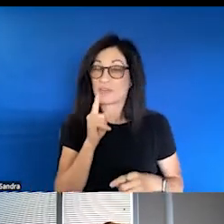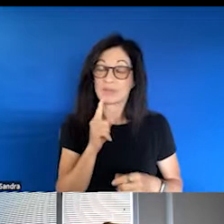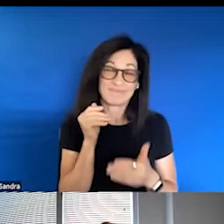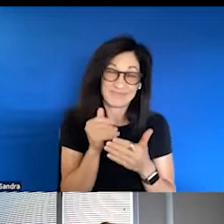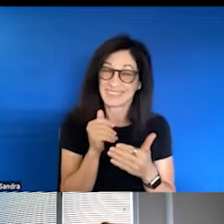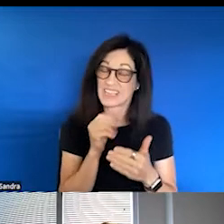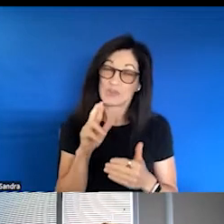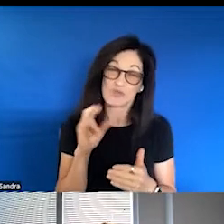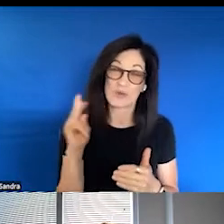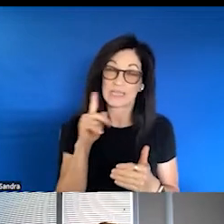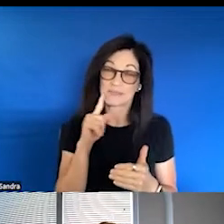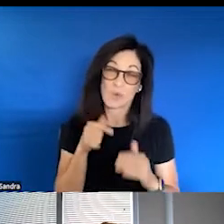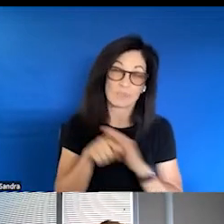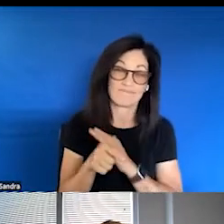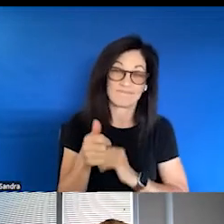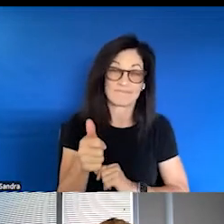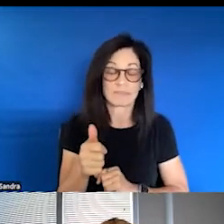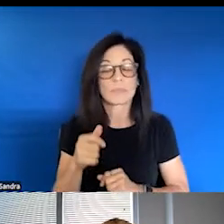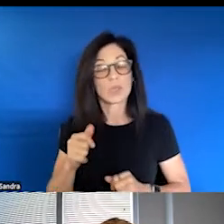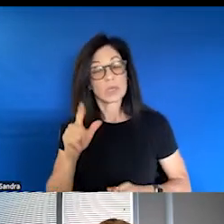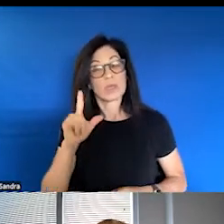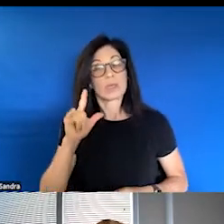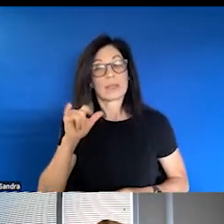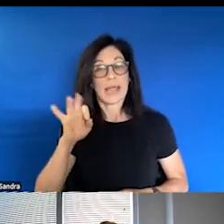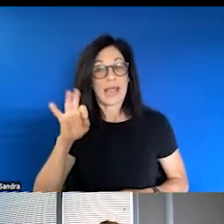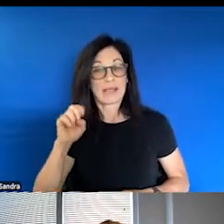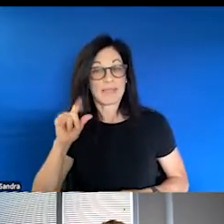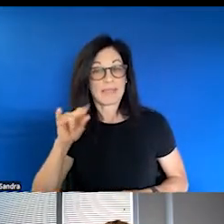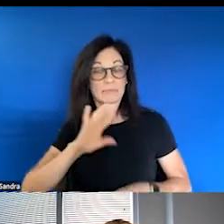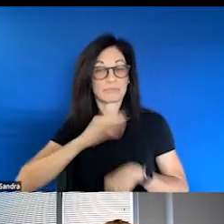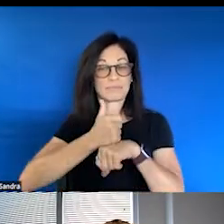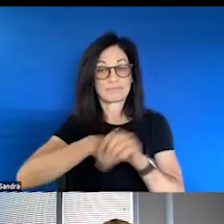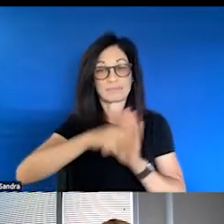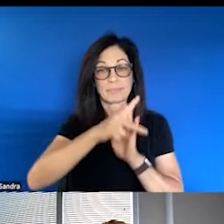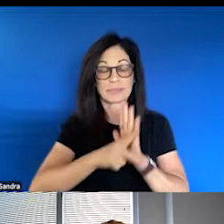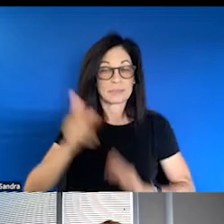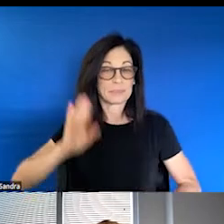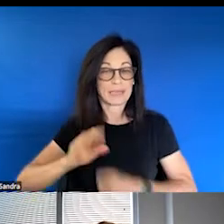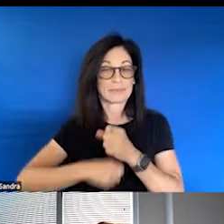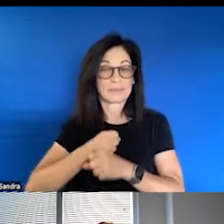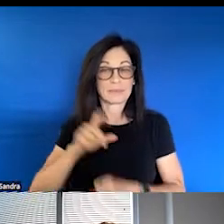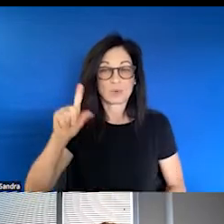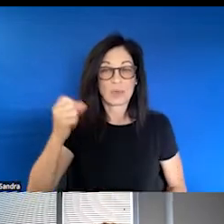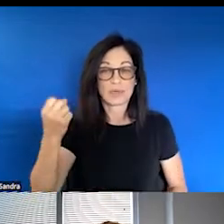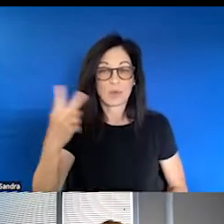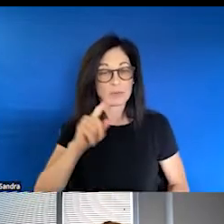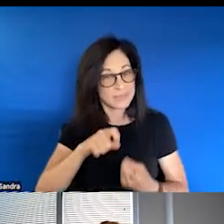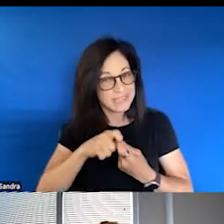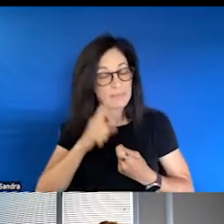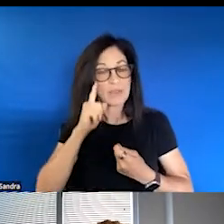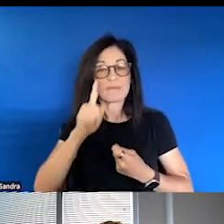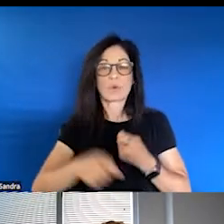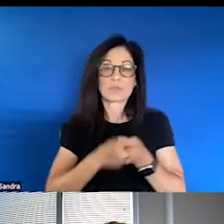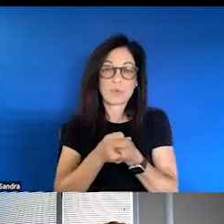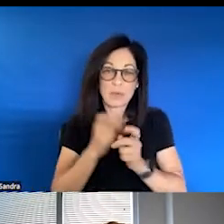So the Lifeline implemented a policy back in 2012, specifically to support callers who are at